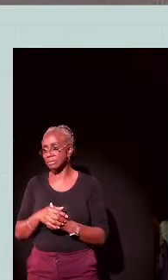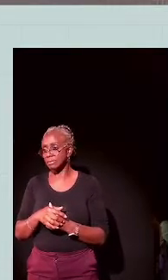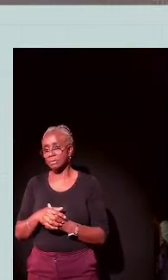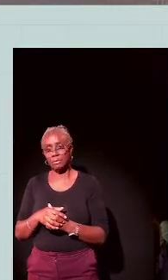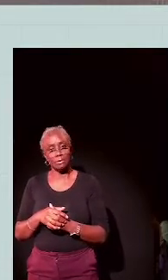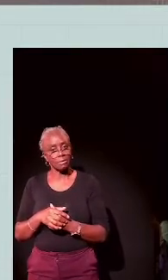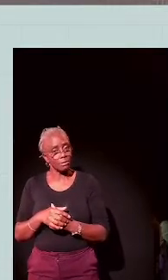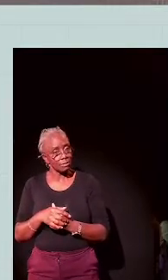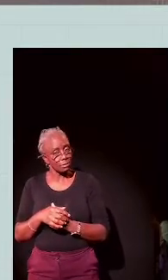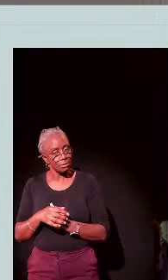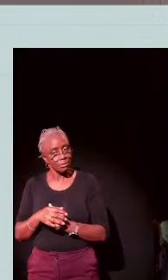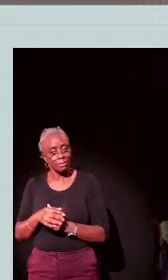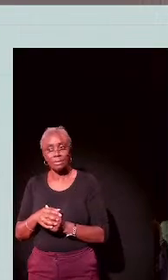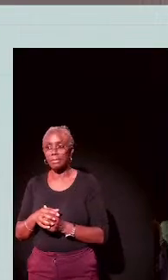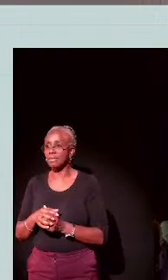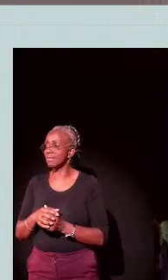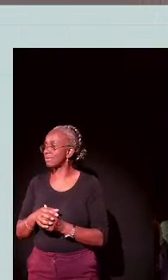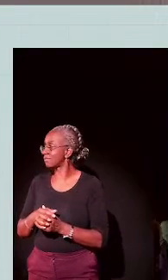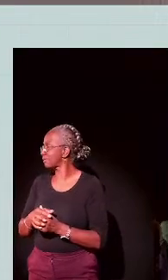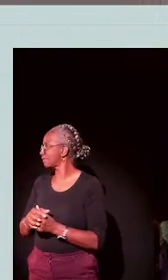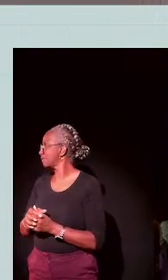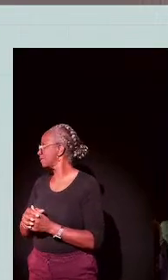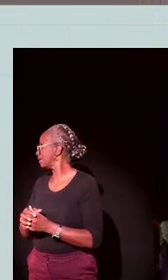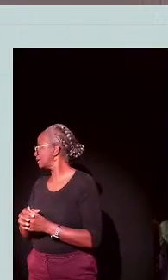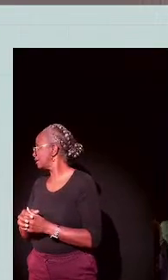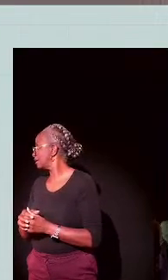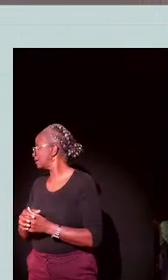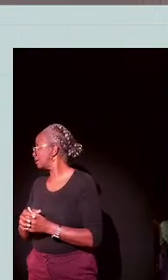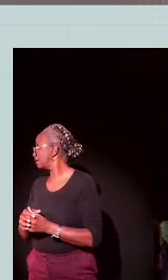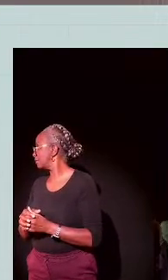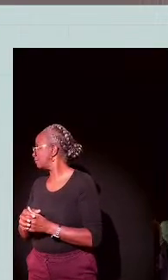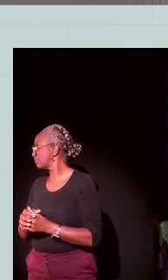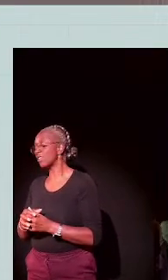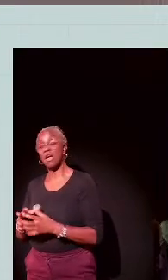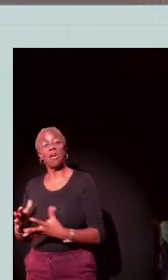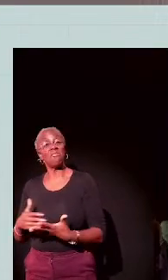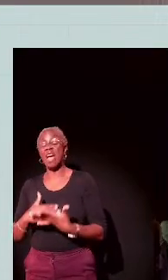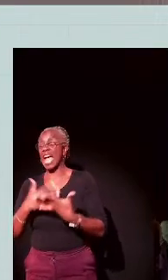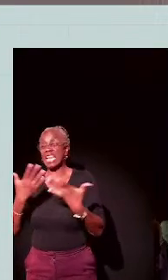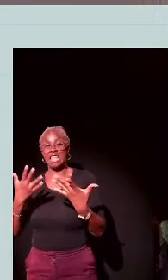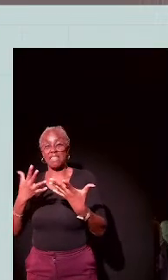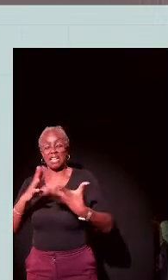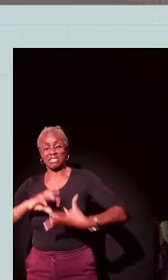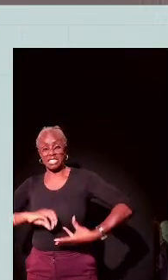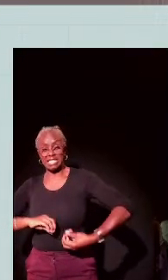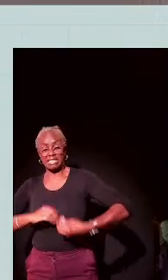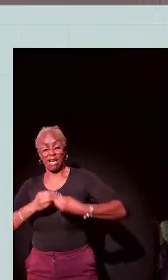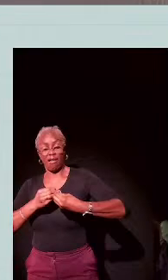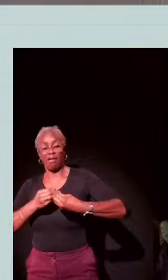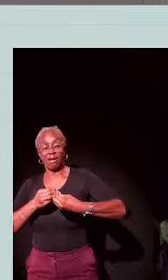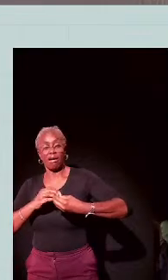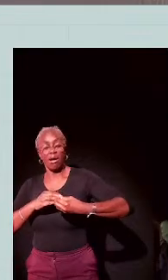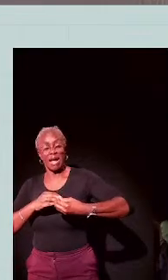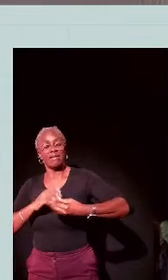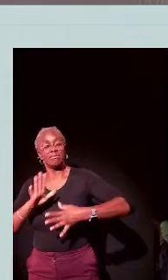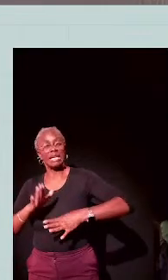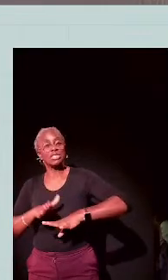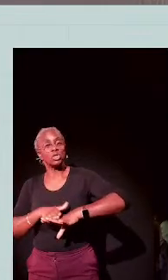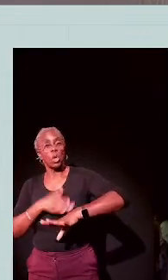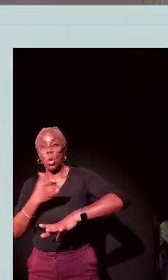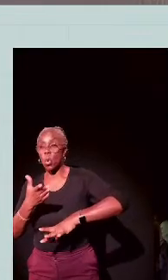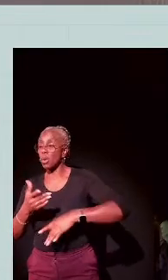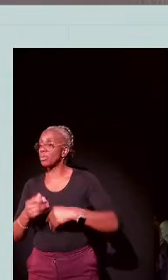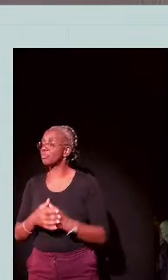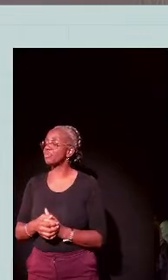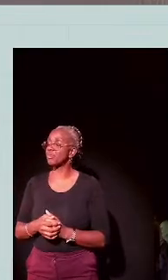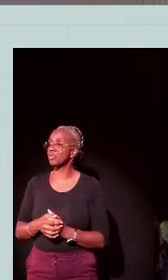it. In UI design or kind of user interface design, that's called Fitts law, if anyone's interested. And a